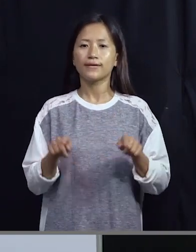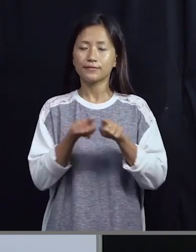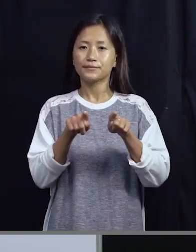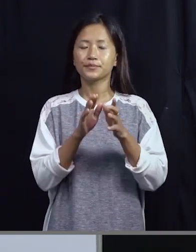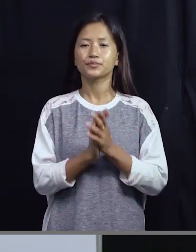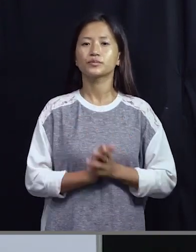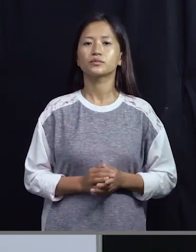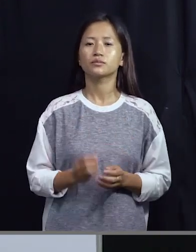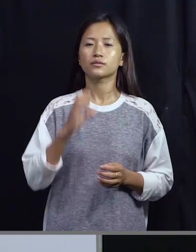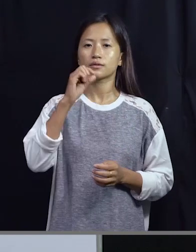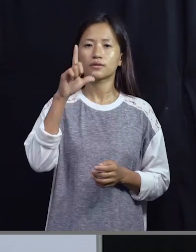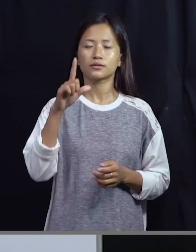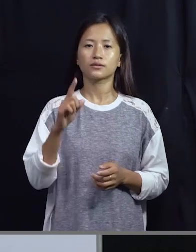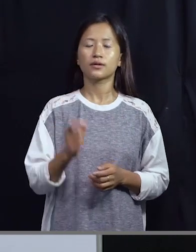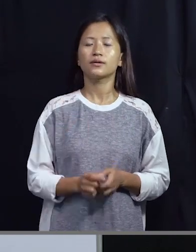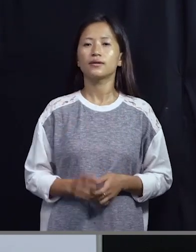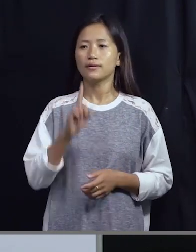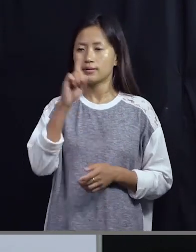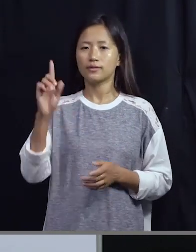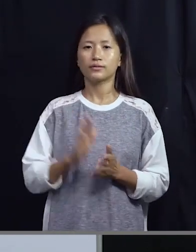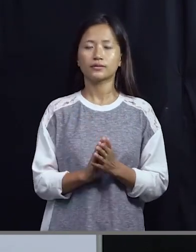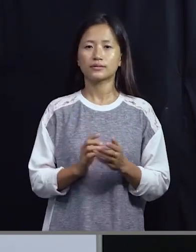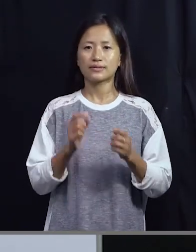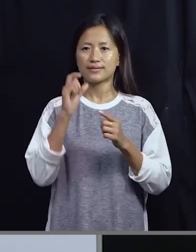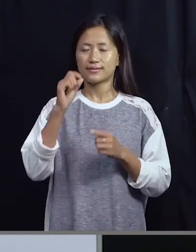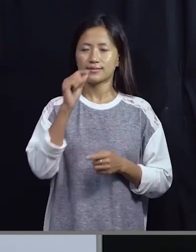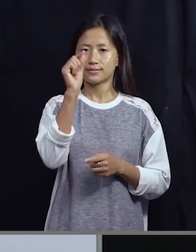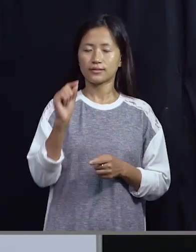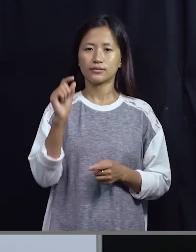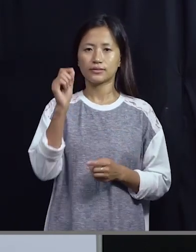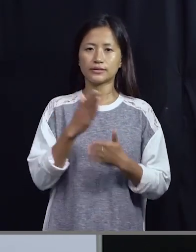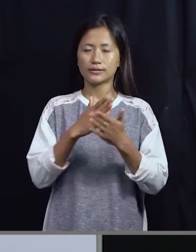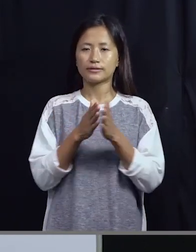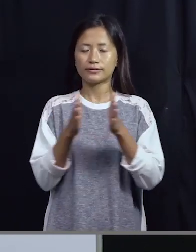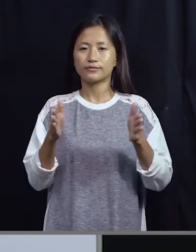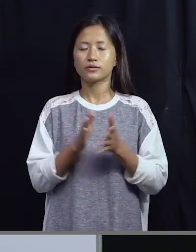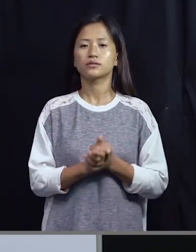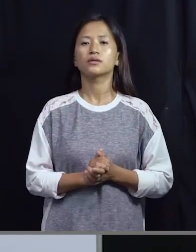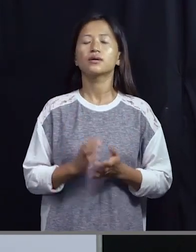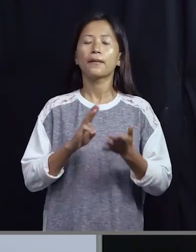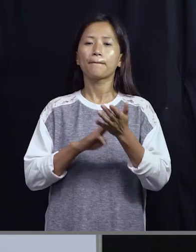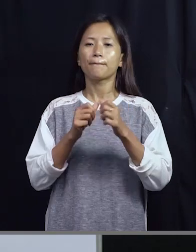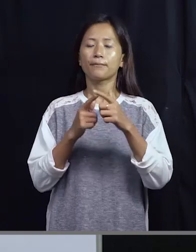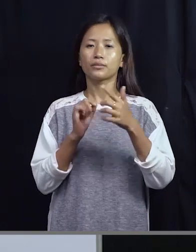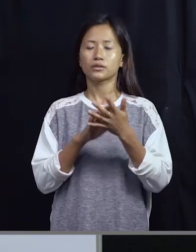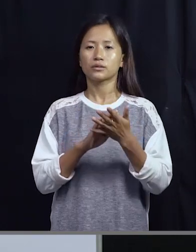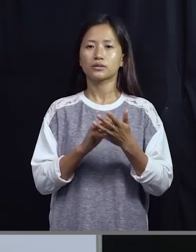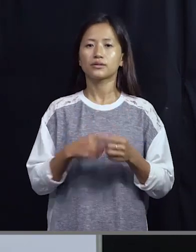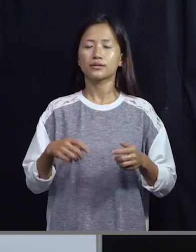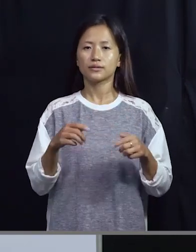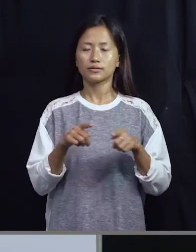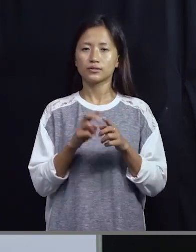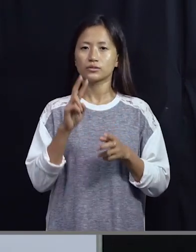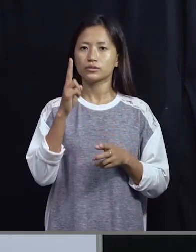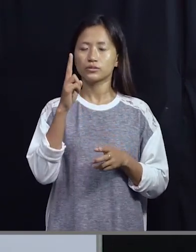cycle in your class 11, where the cell divides mitotically and meiotically. So you know that in a cell cycle,